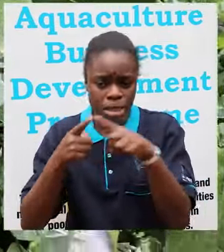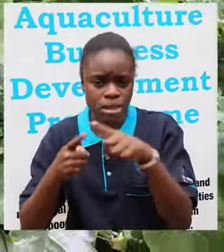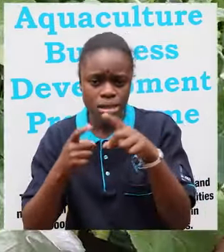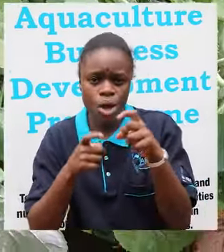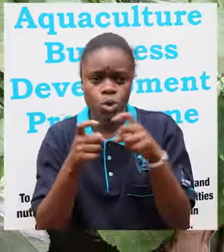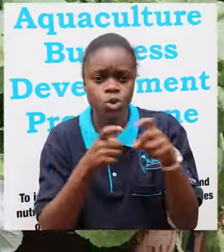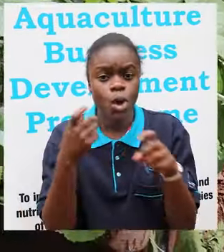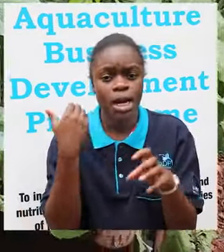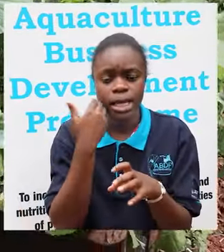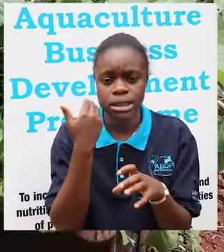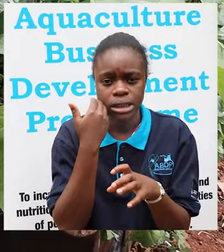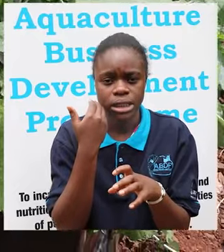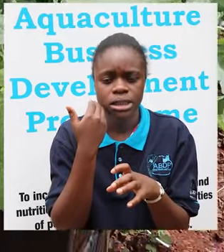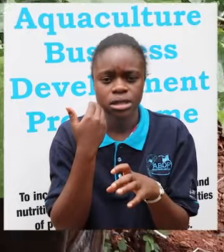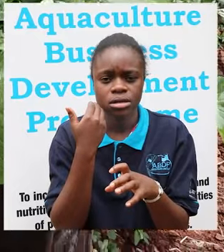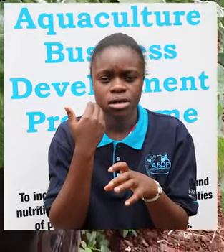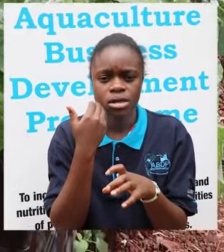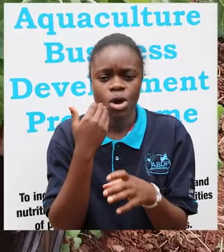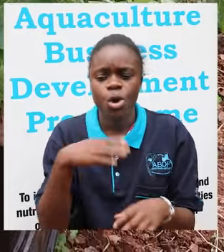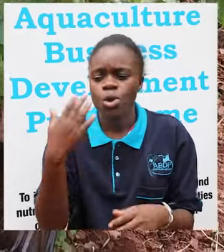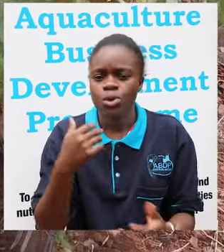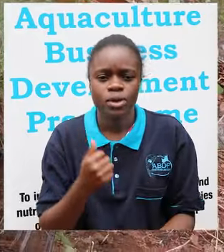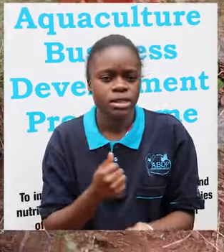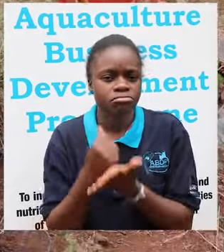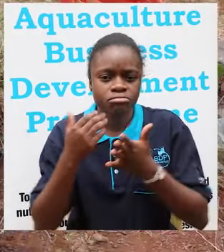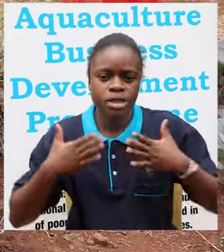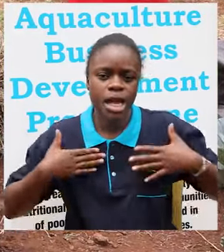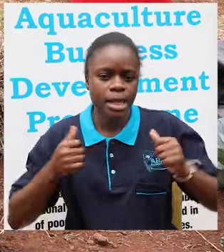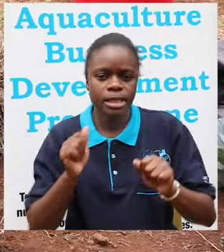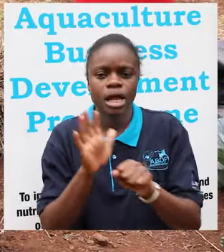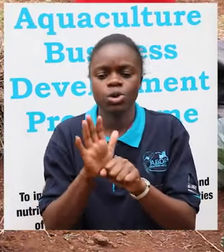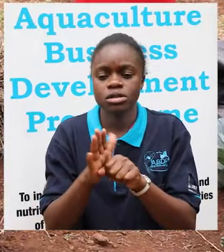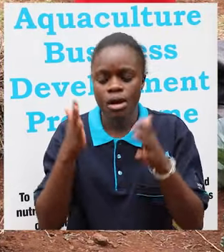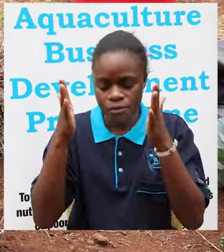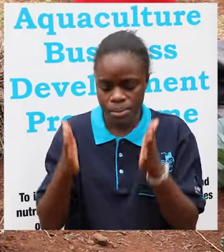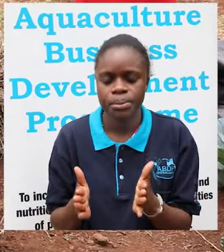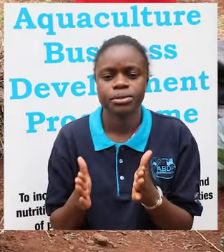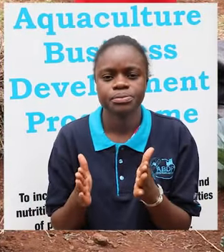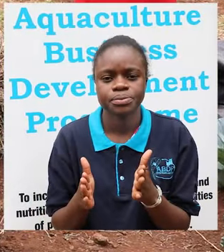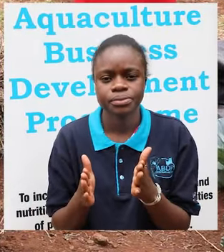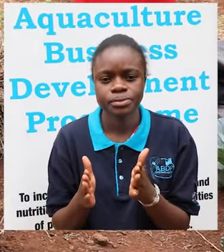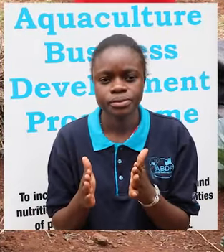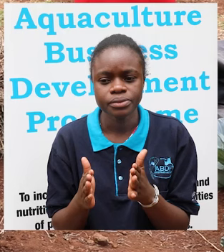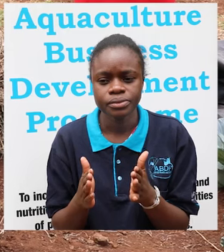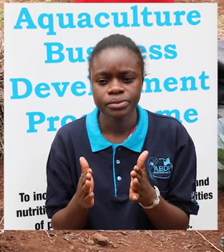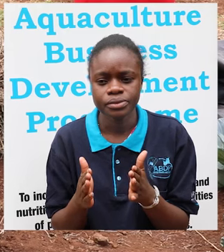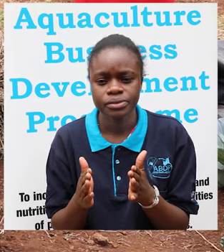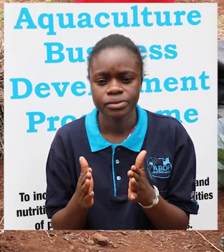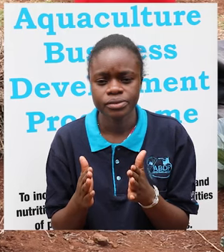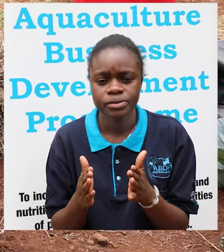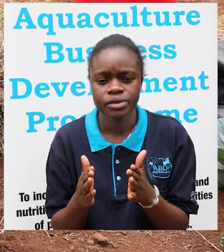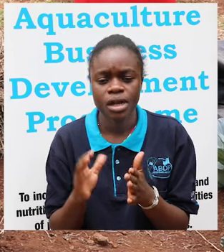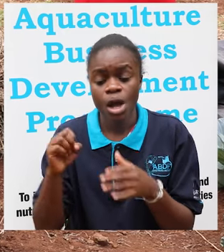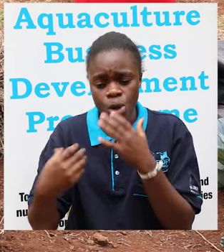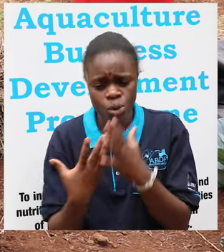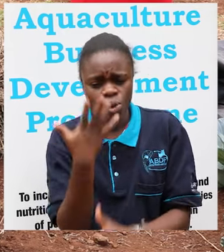for they have a lot of nutrients even for us as human beings. So, which crops can be grown on a moist bed